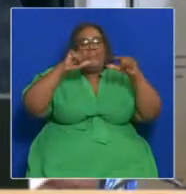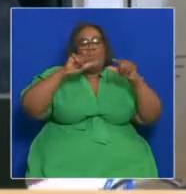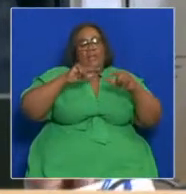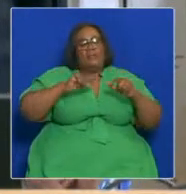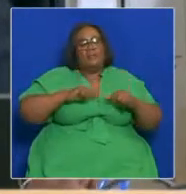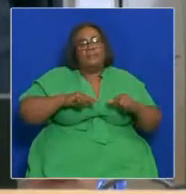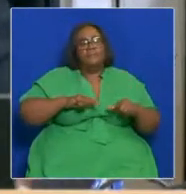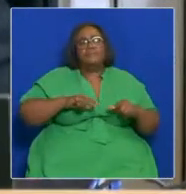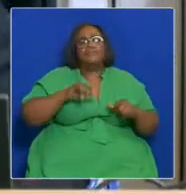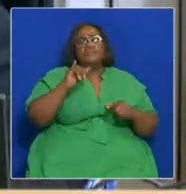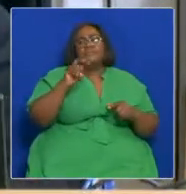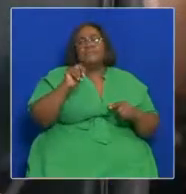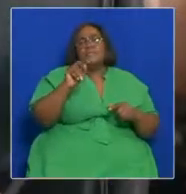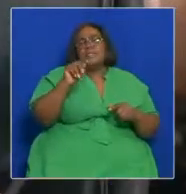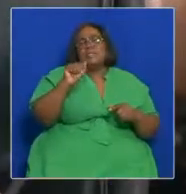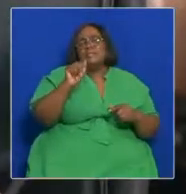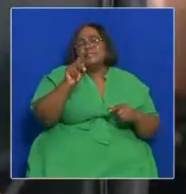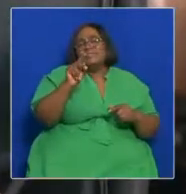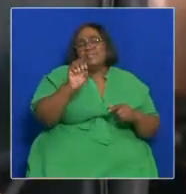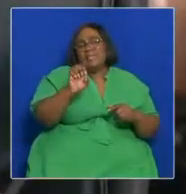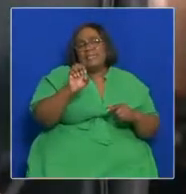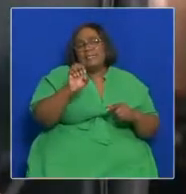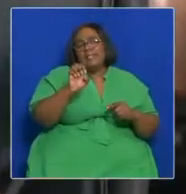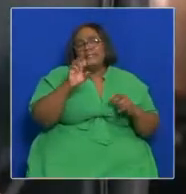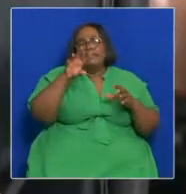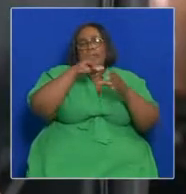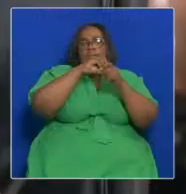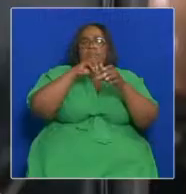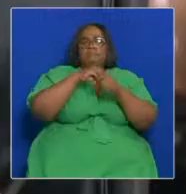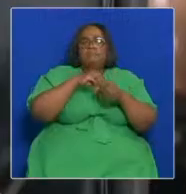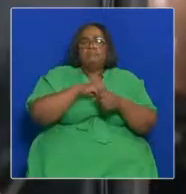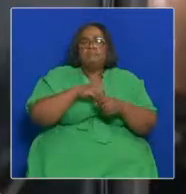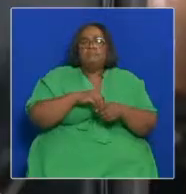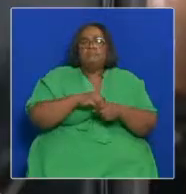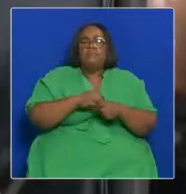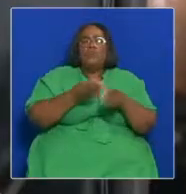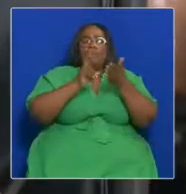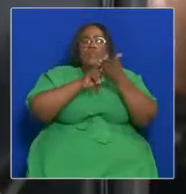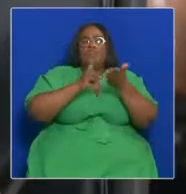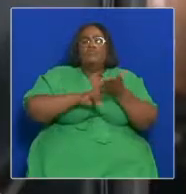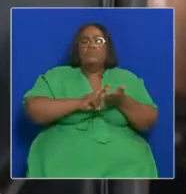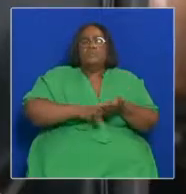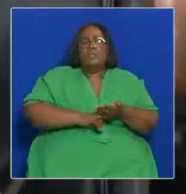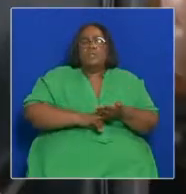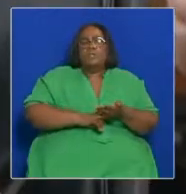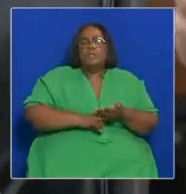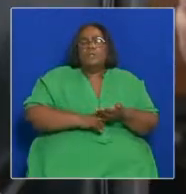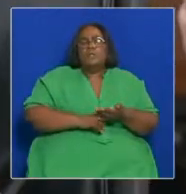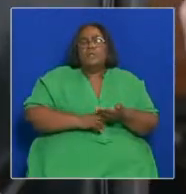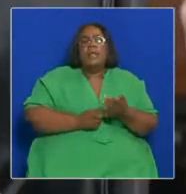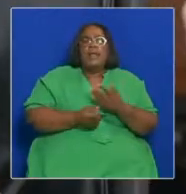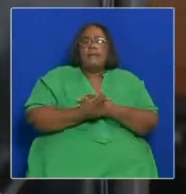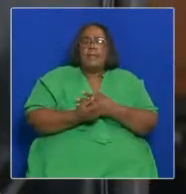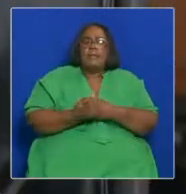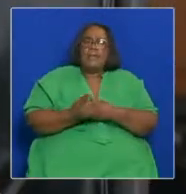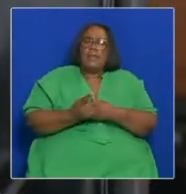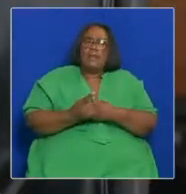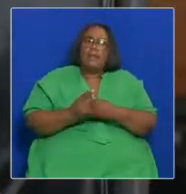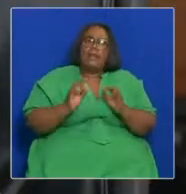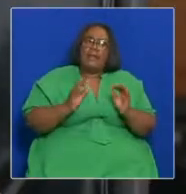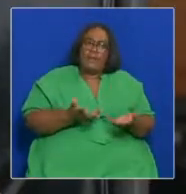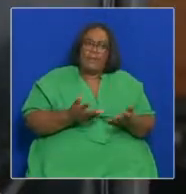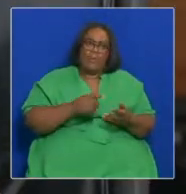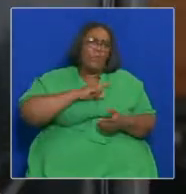paragraph? At paragraph 23. Oh, Yes. I did not hear that. Yeah. Let's do